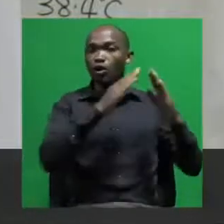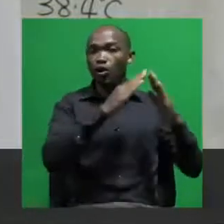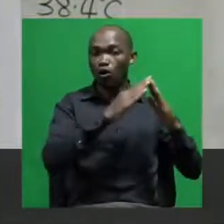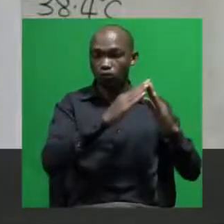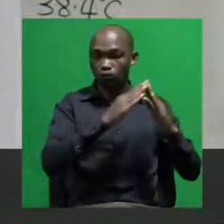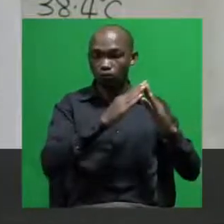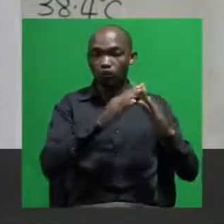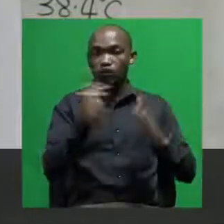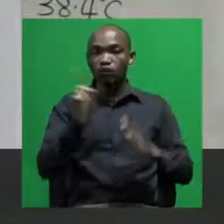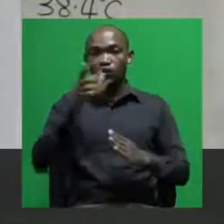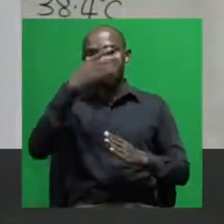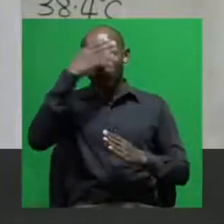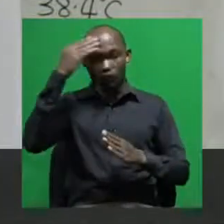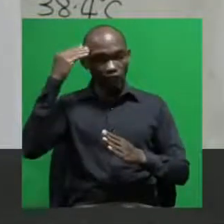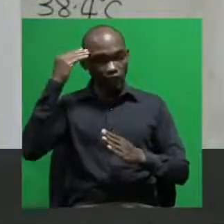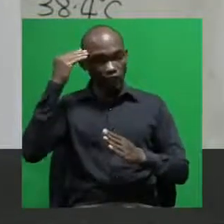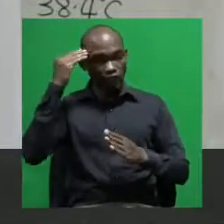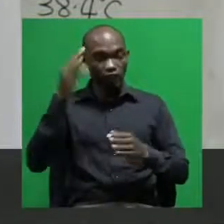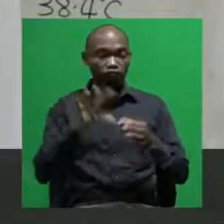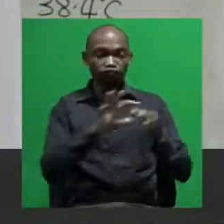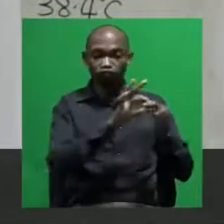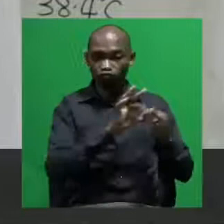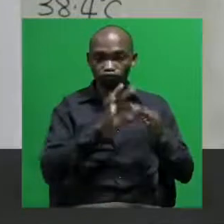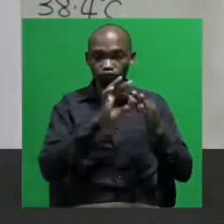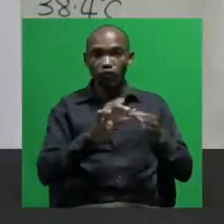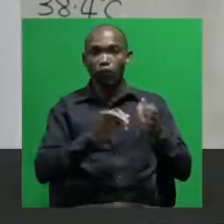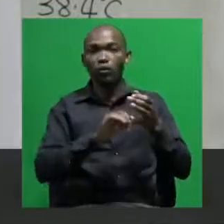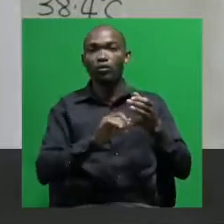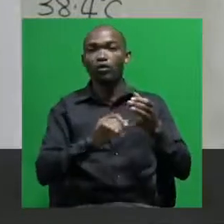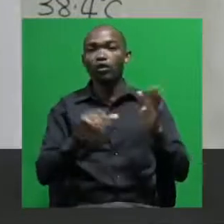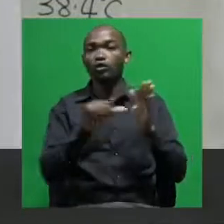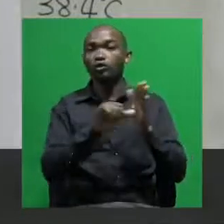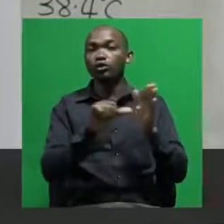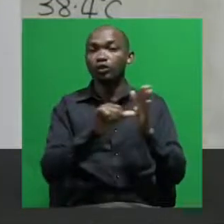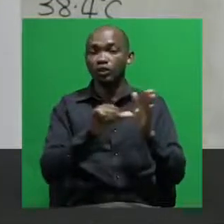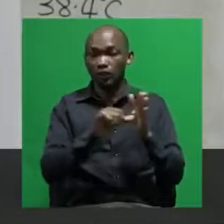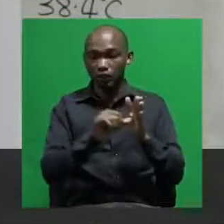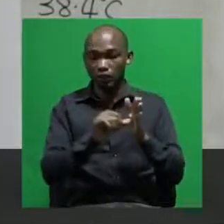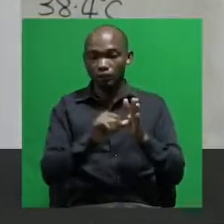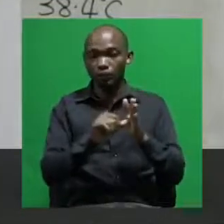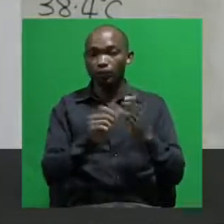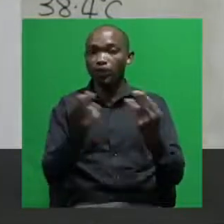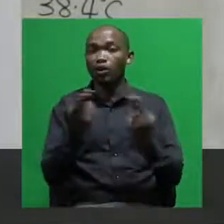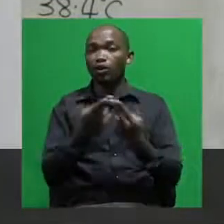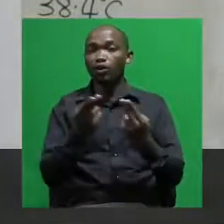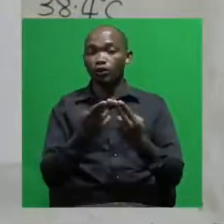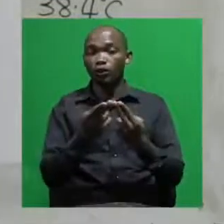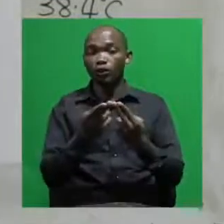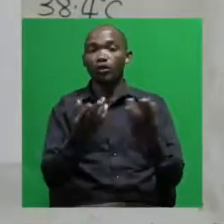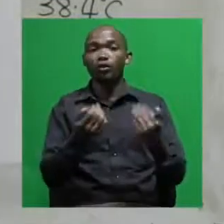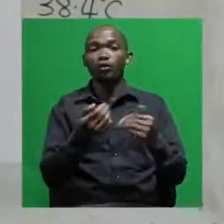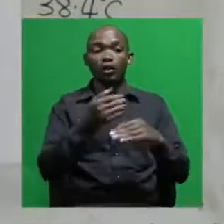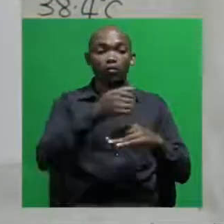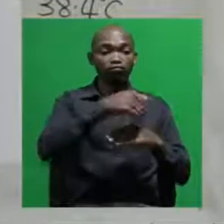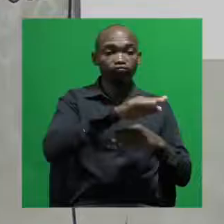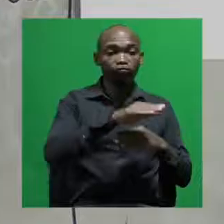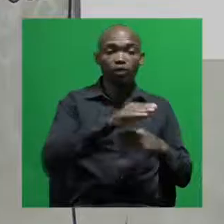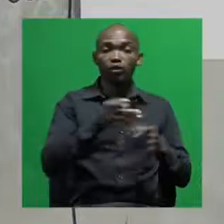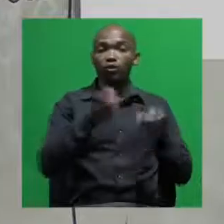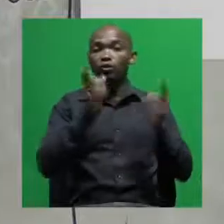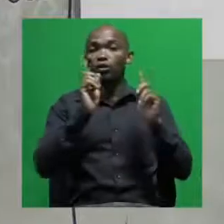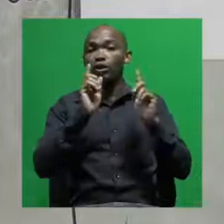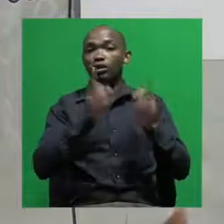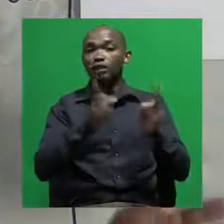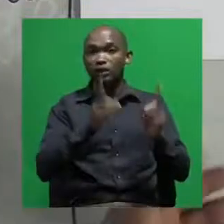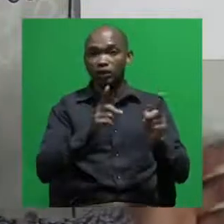don't forget to share with your students. And also you can bring to your teacher for